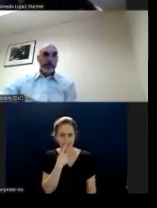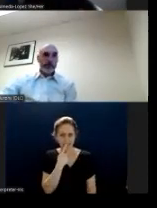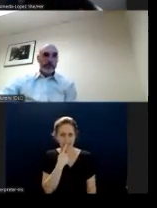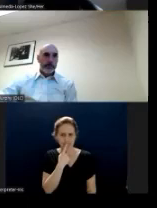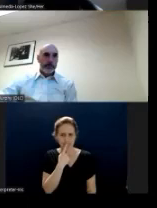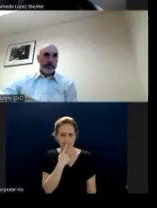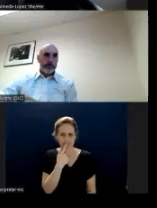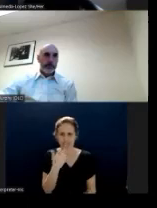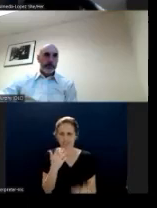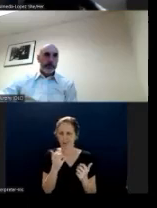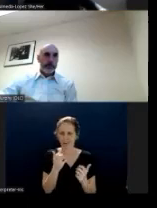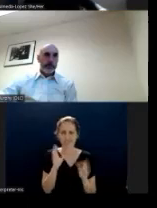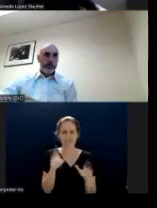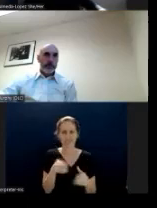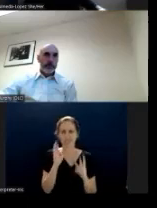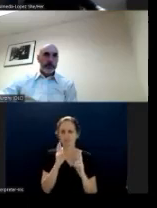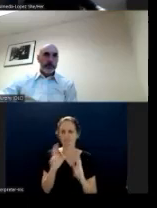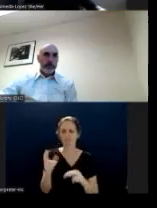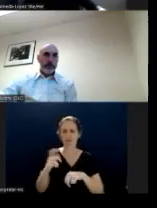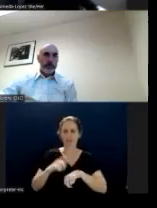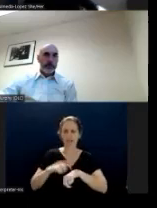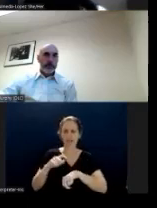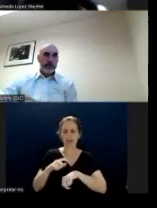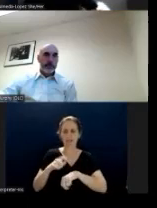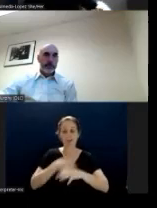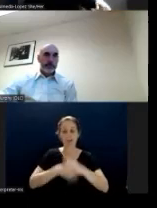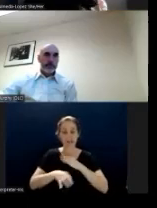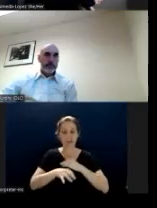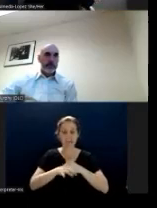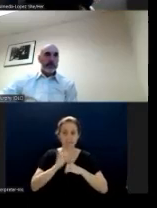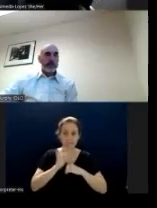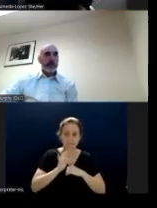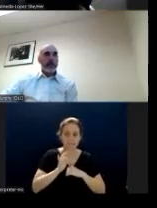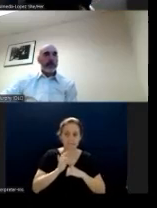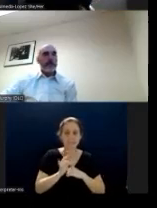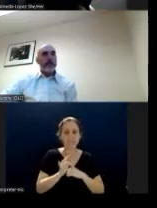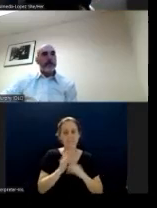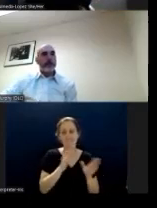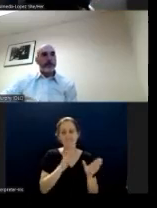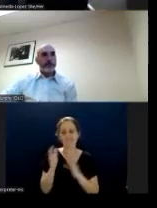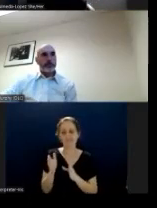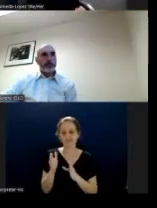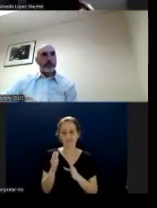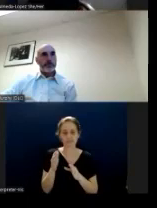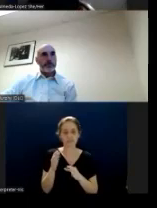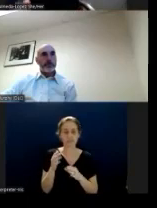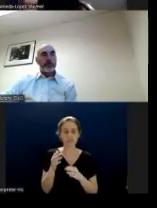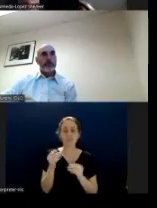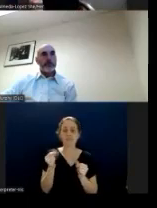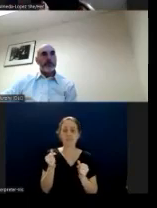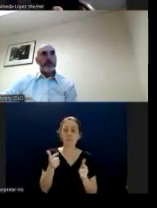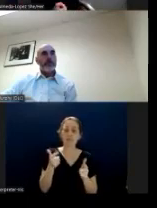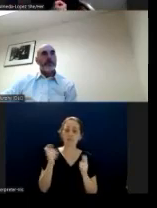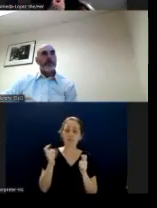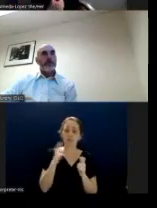want to be respectful of time. So instead of fiddling with that, quick fixes, which were mentioned